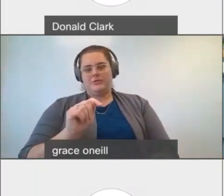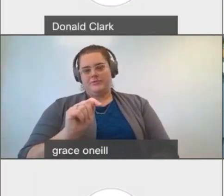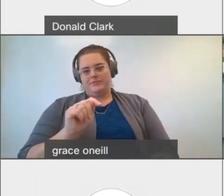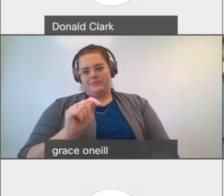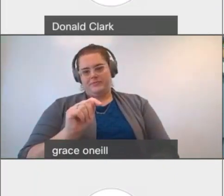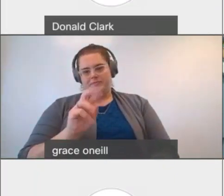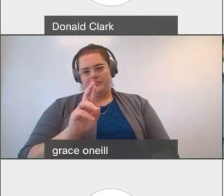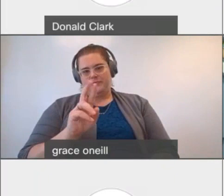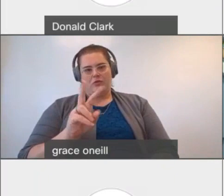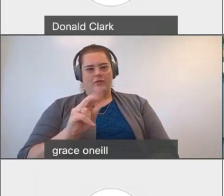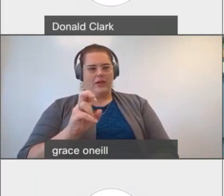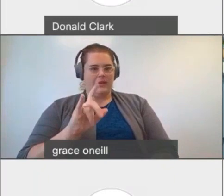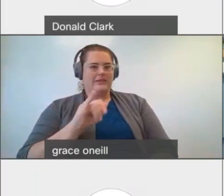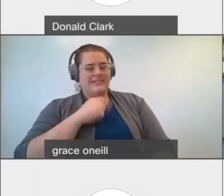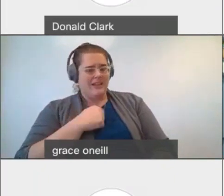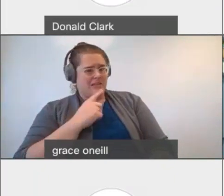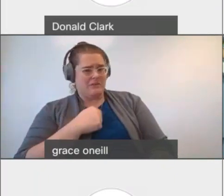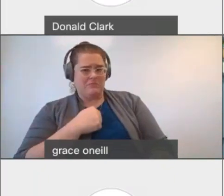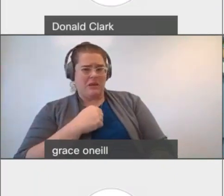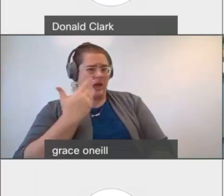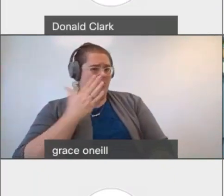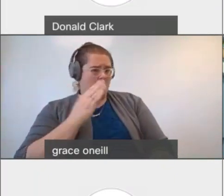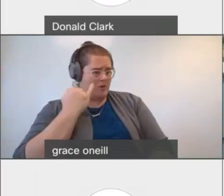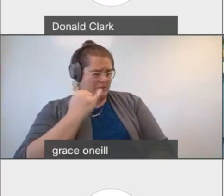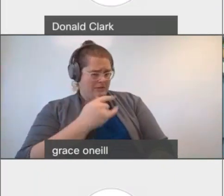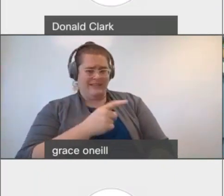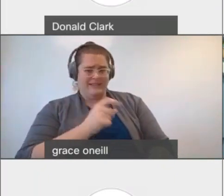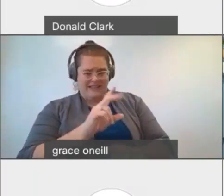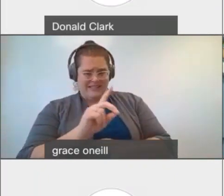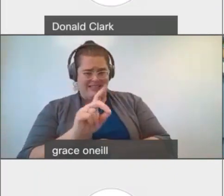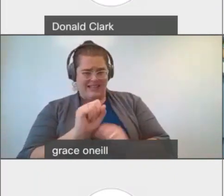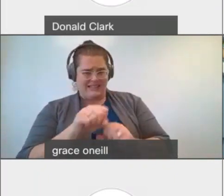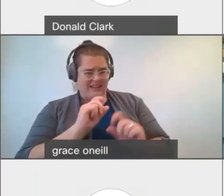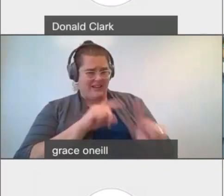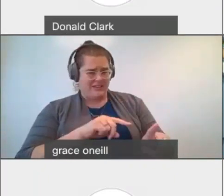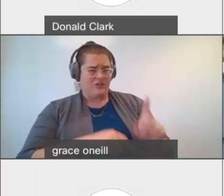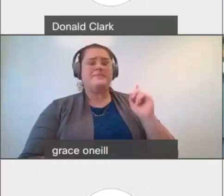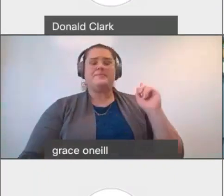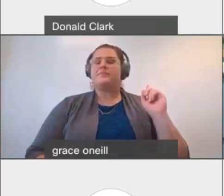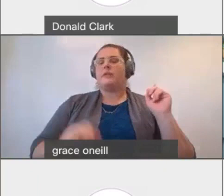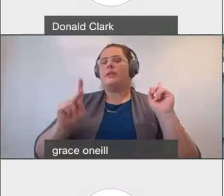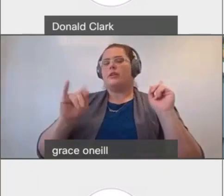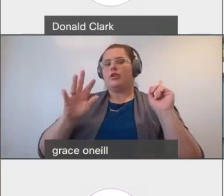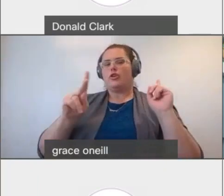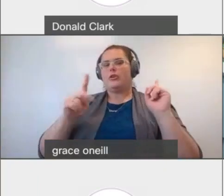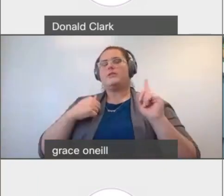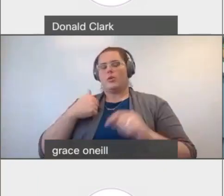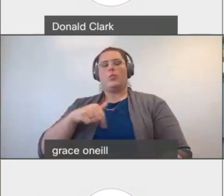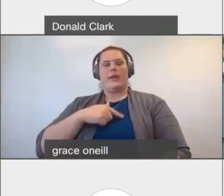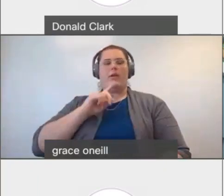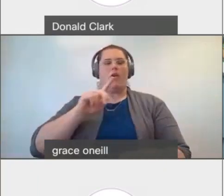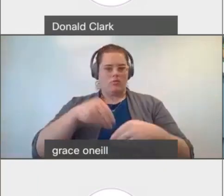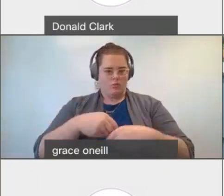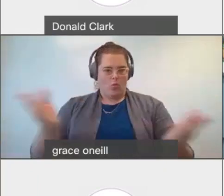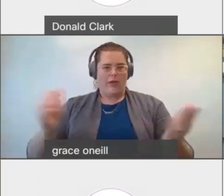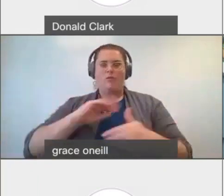know, Kirk, if you wanted to add anything to that, or? No, so pretty much we are rolling this out through all of our